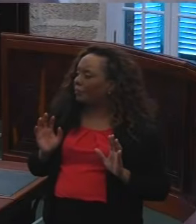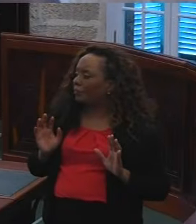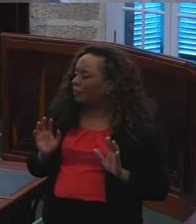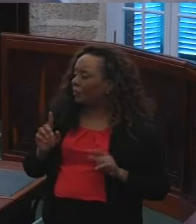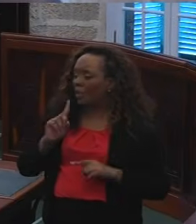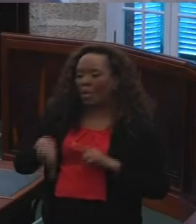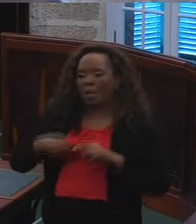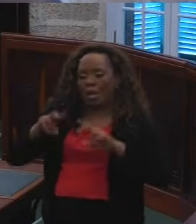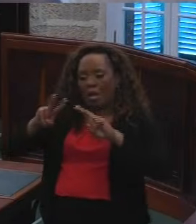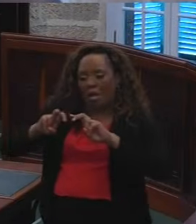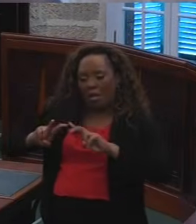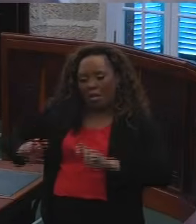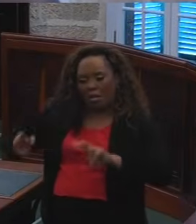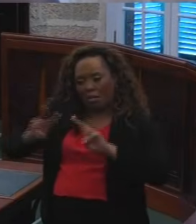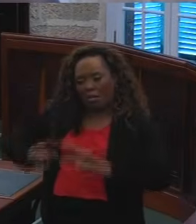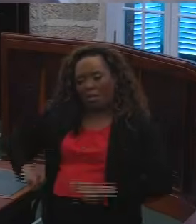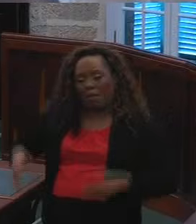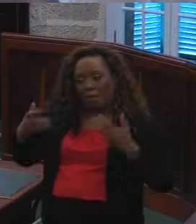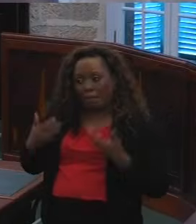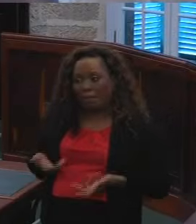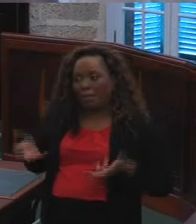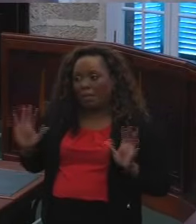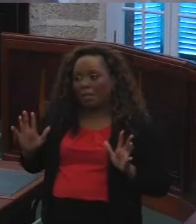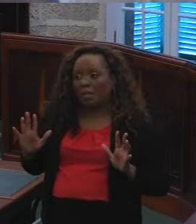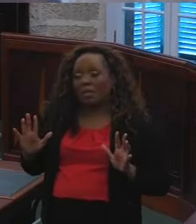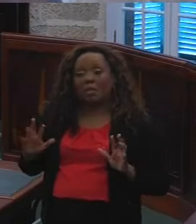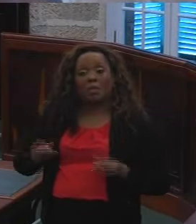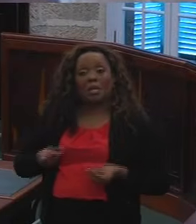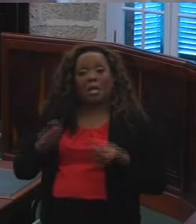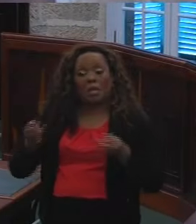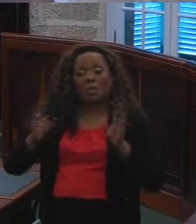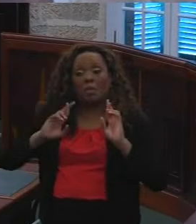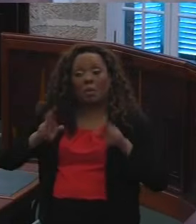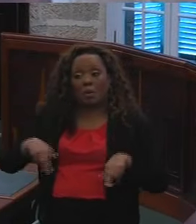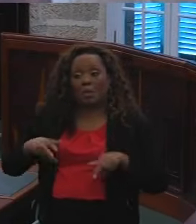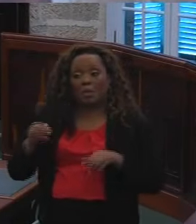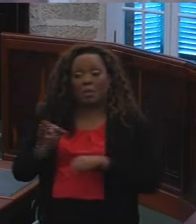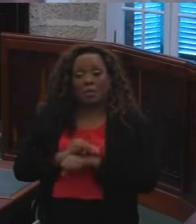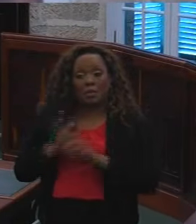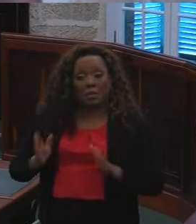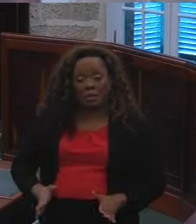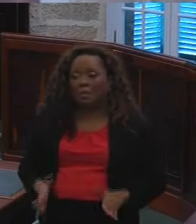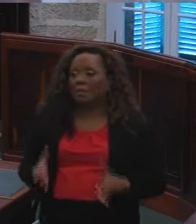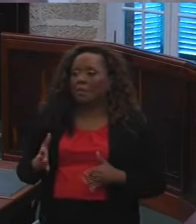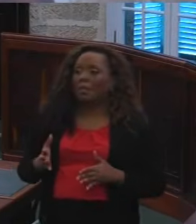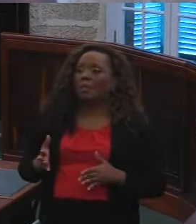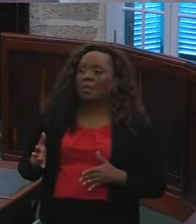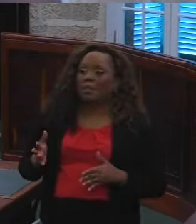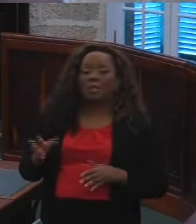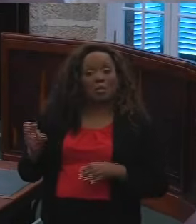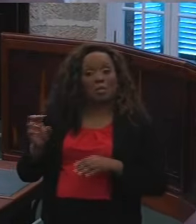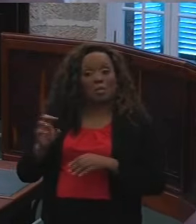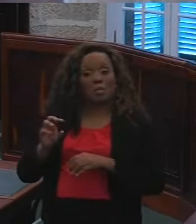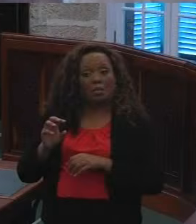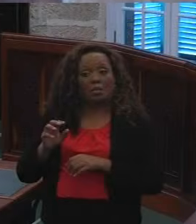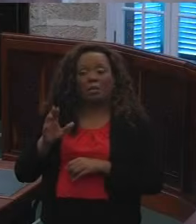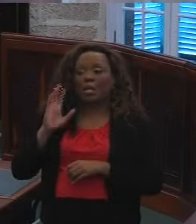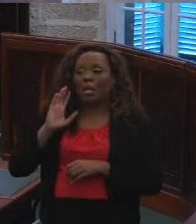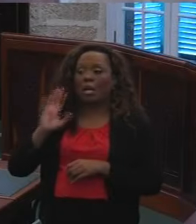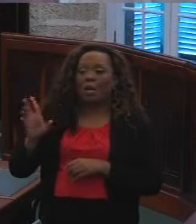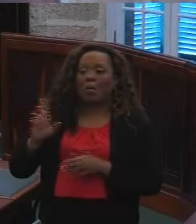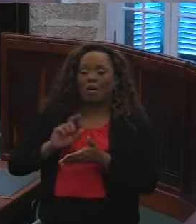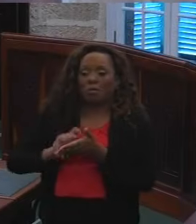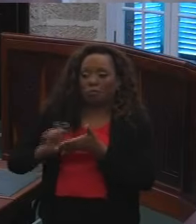investigations are done and the report goes to the Minister and there's reason to revoke, the Minister will write the manager of the residential